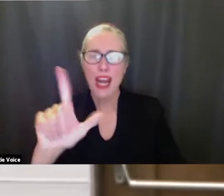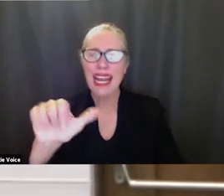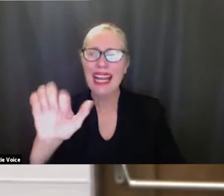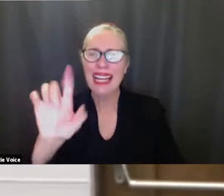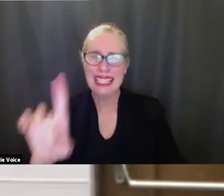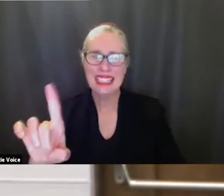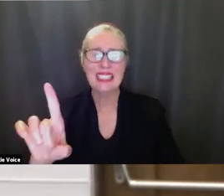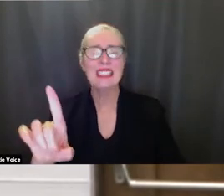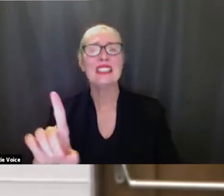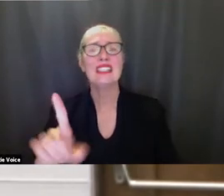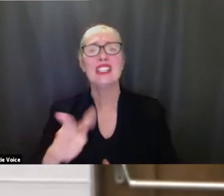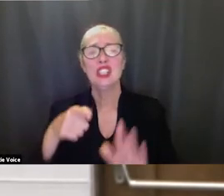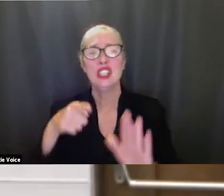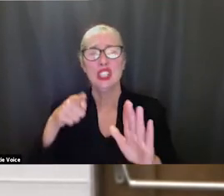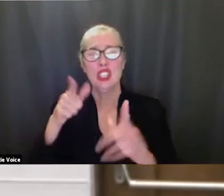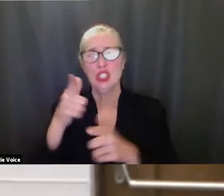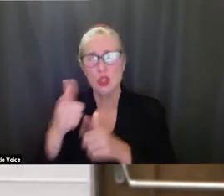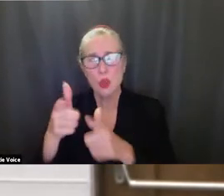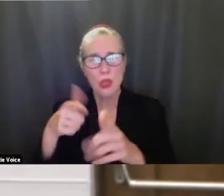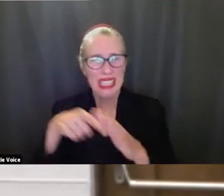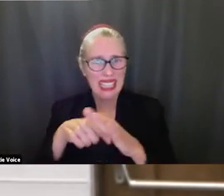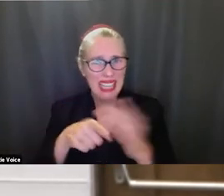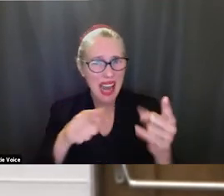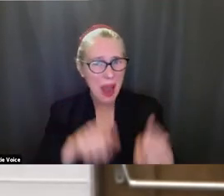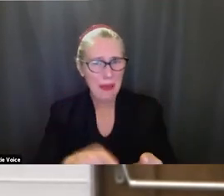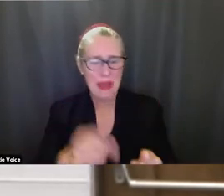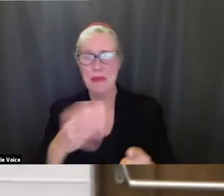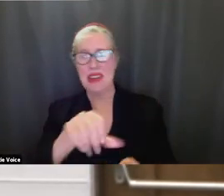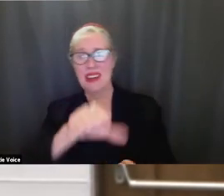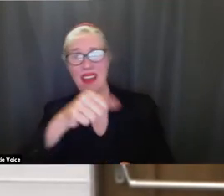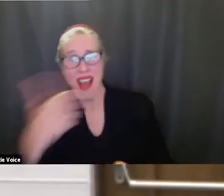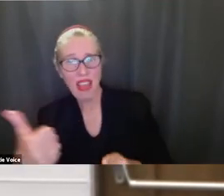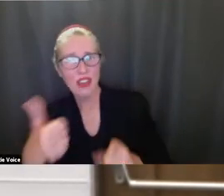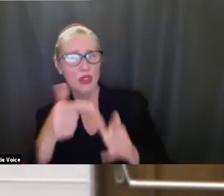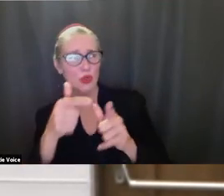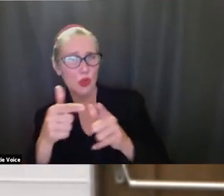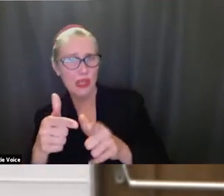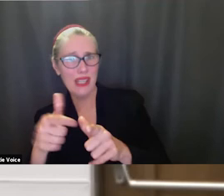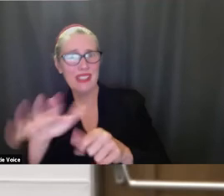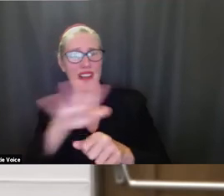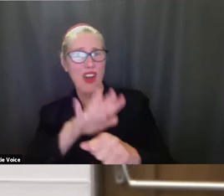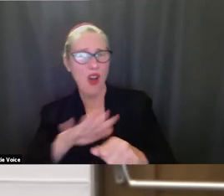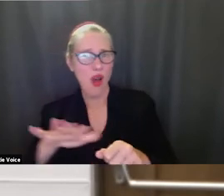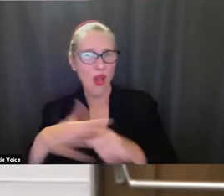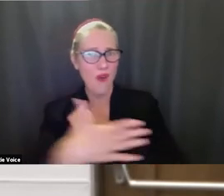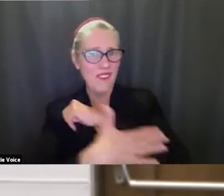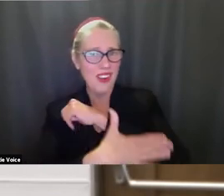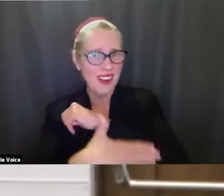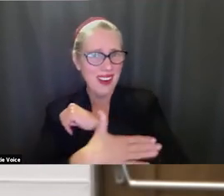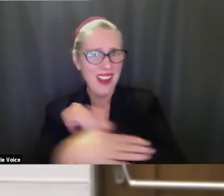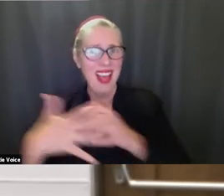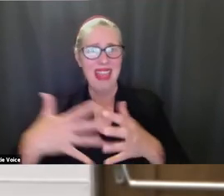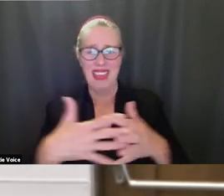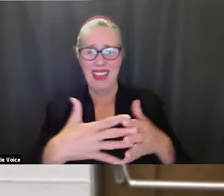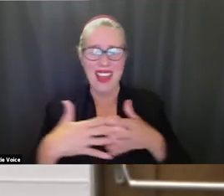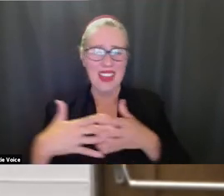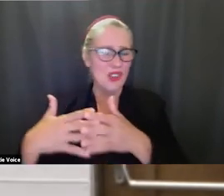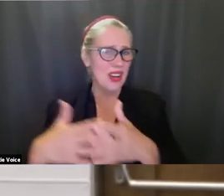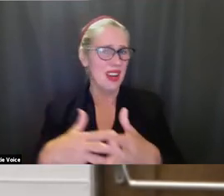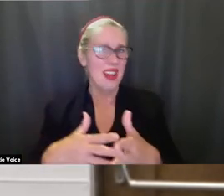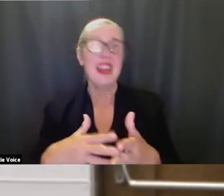country um and on top of that um we had an incident at san marcos that led to a